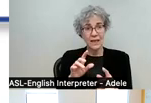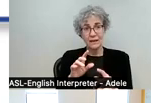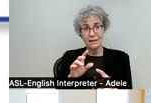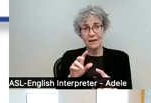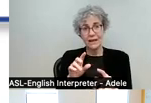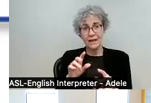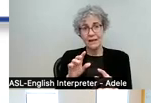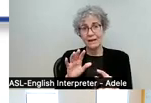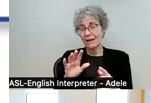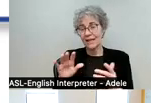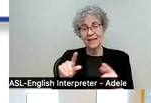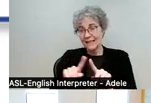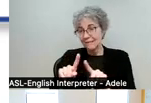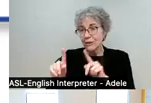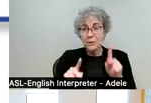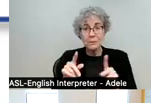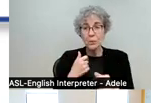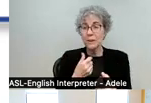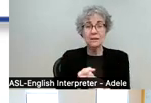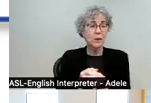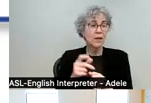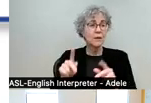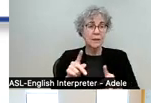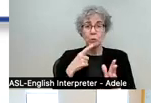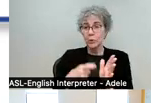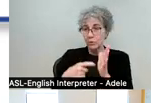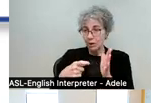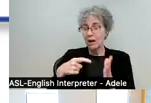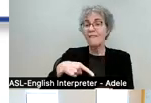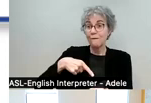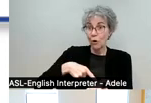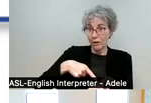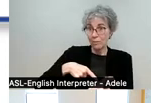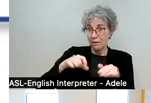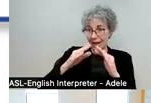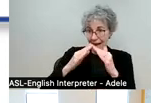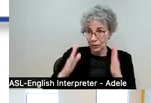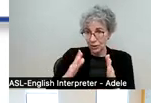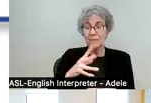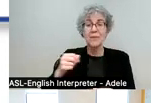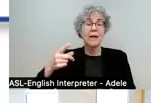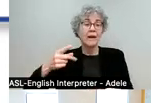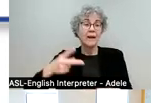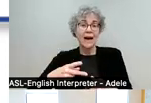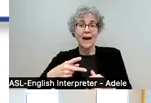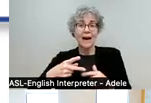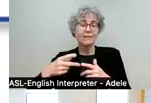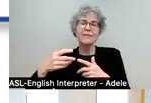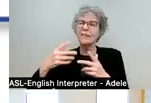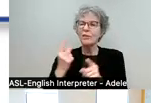individuals we support, people that need affordable housing, and then there'll be about half the building will be market